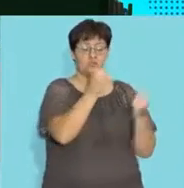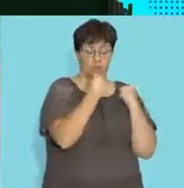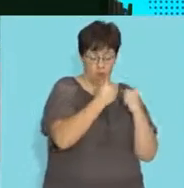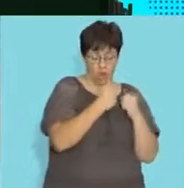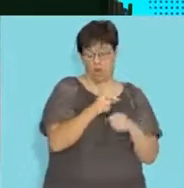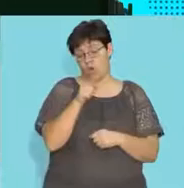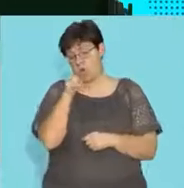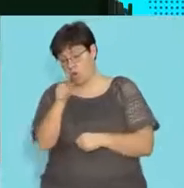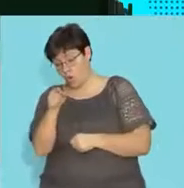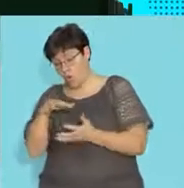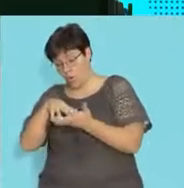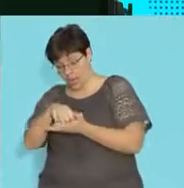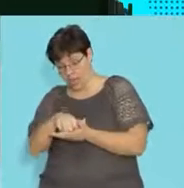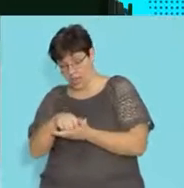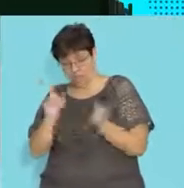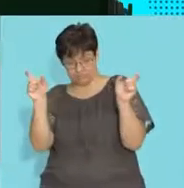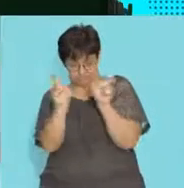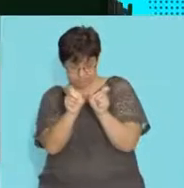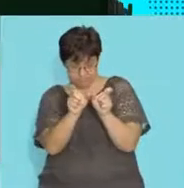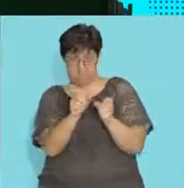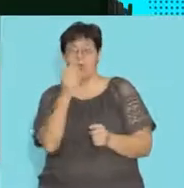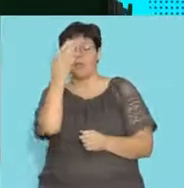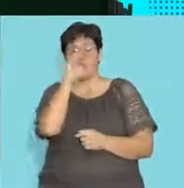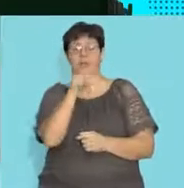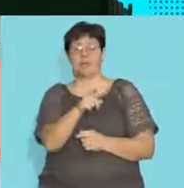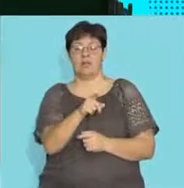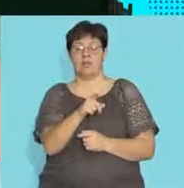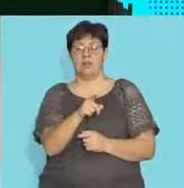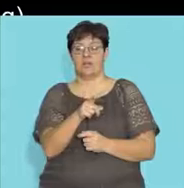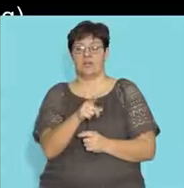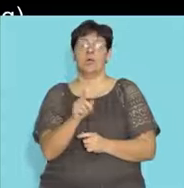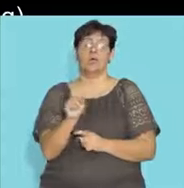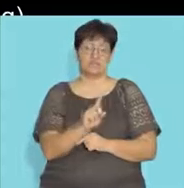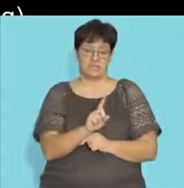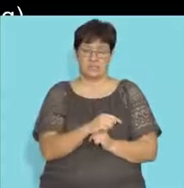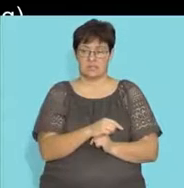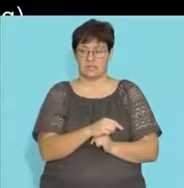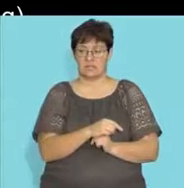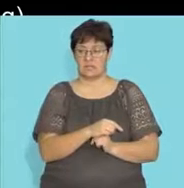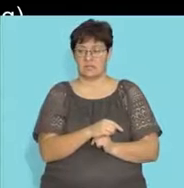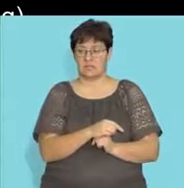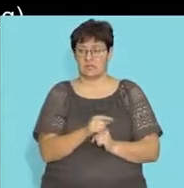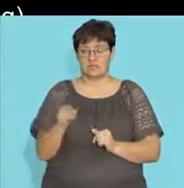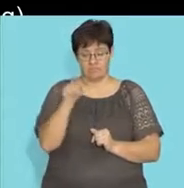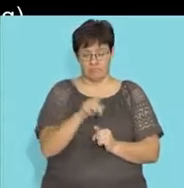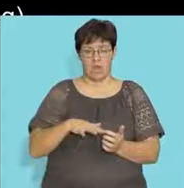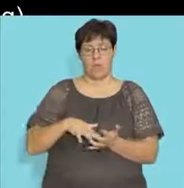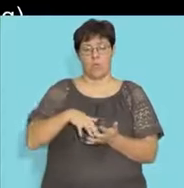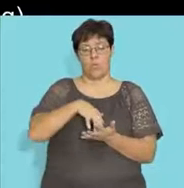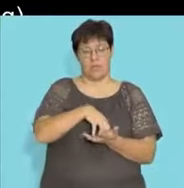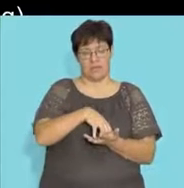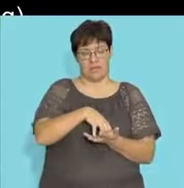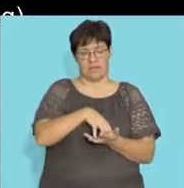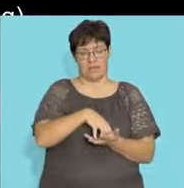to the characteristic of the weak one, and you know that your reaction will be, in this case, this will